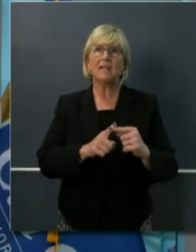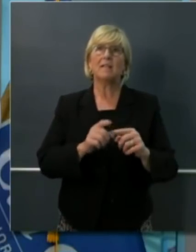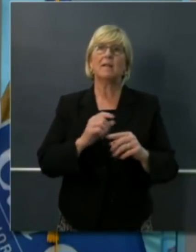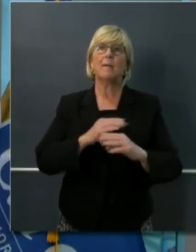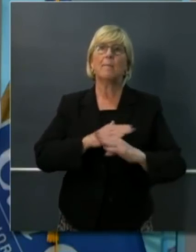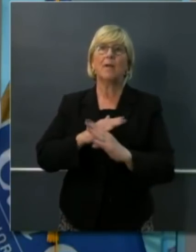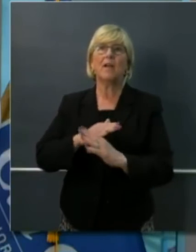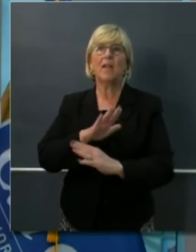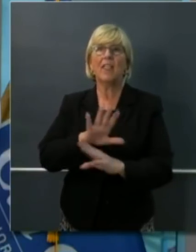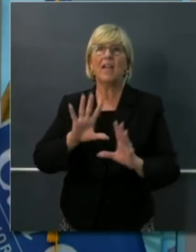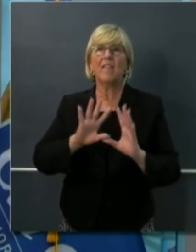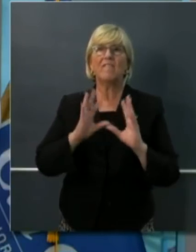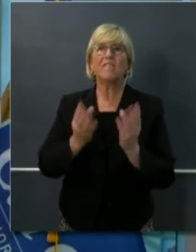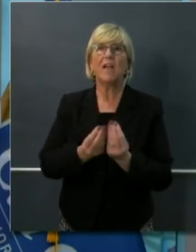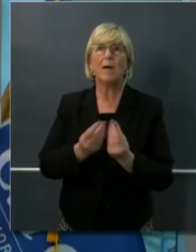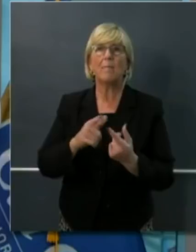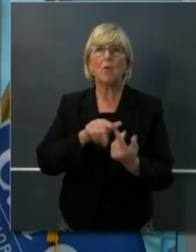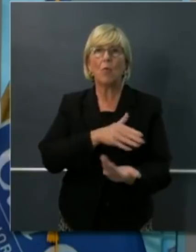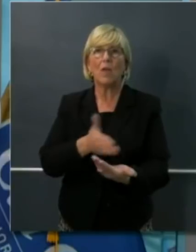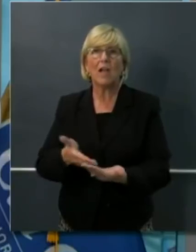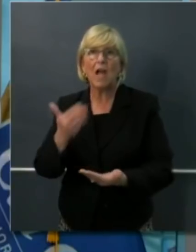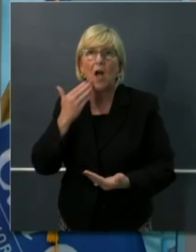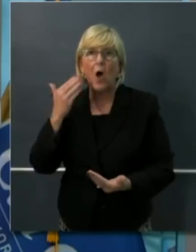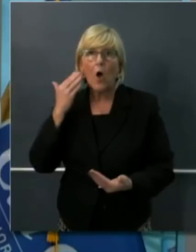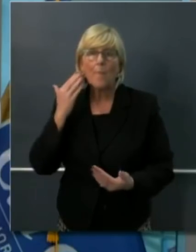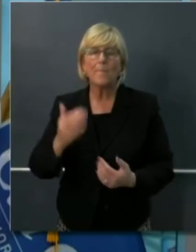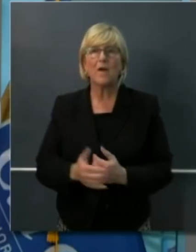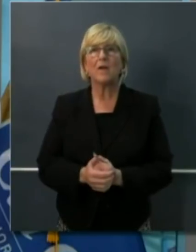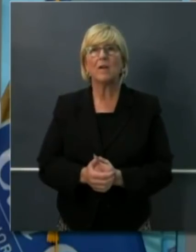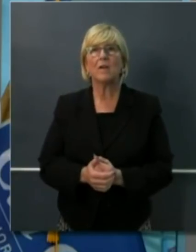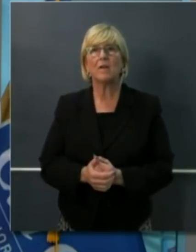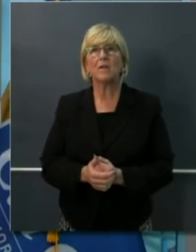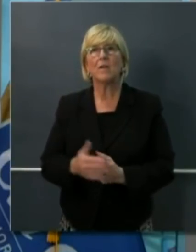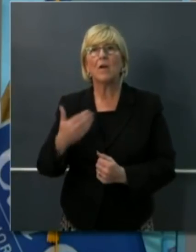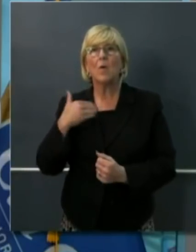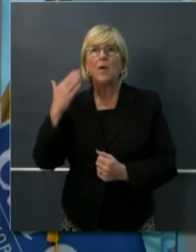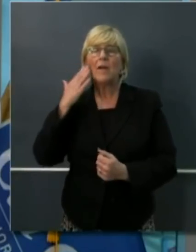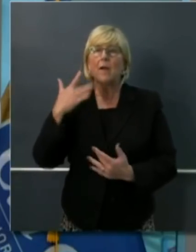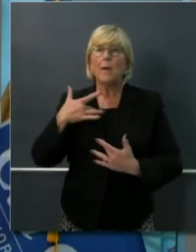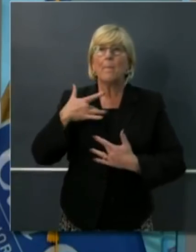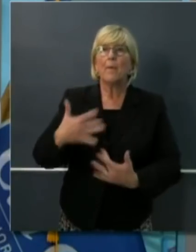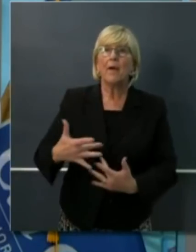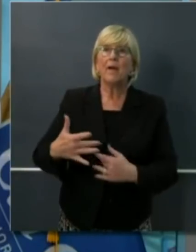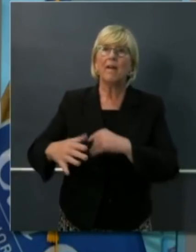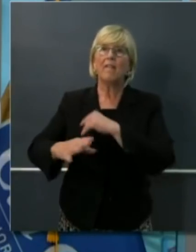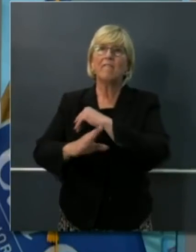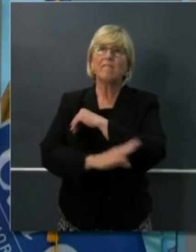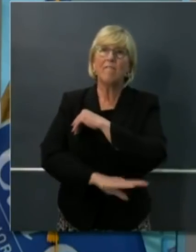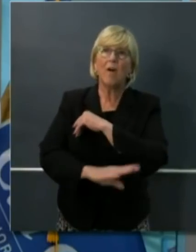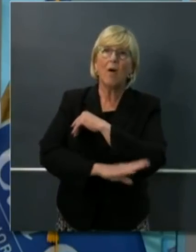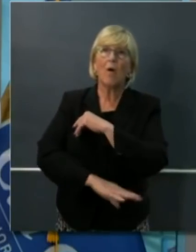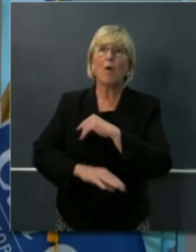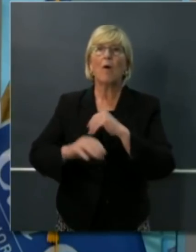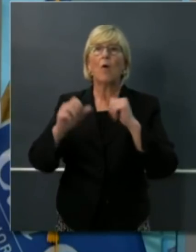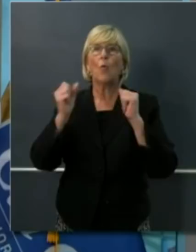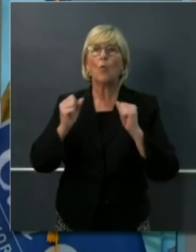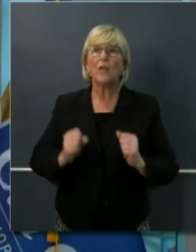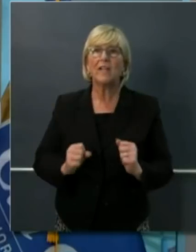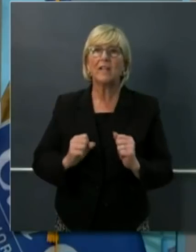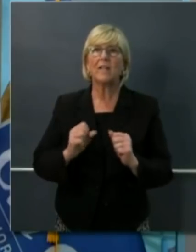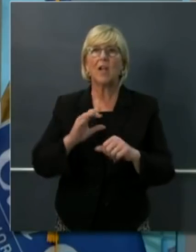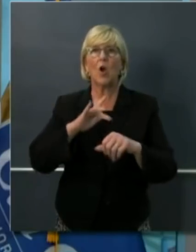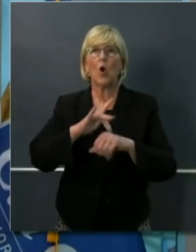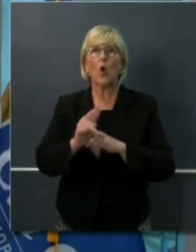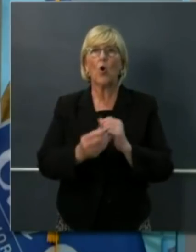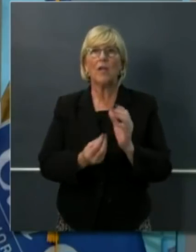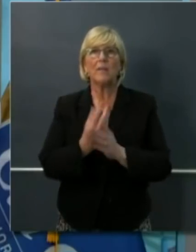home. And then we know that every year around fall, winter, and early spring, we experience a surge of symptoms